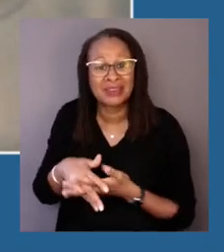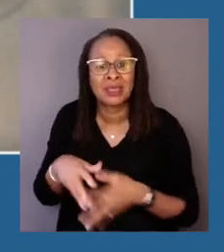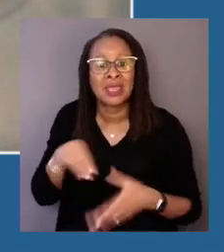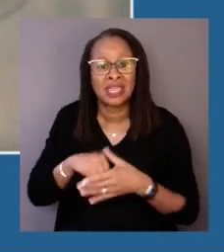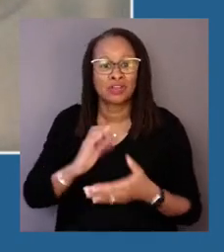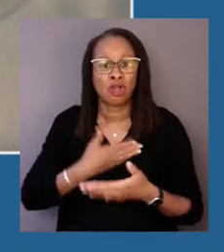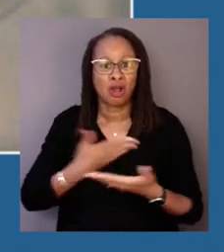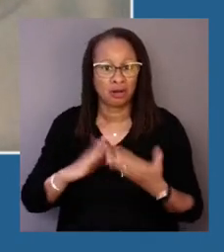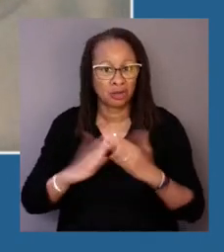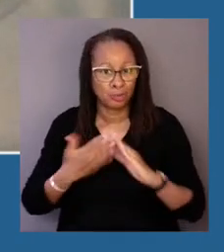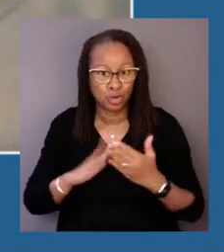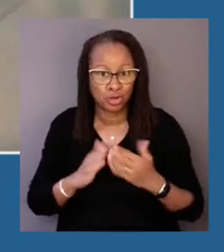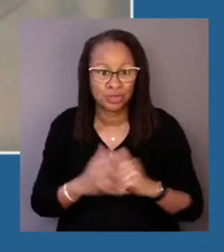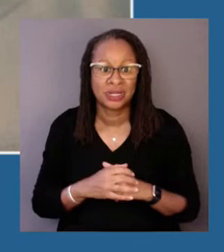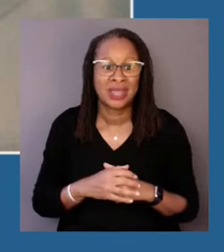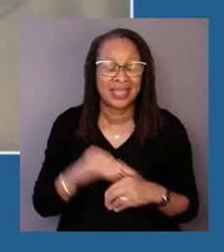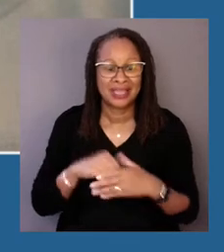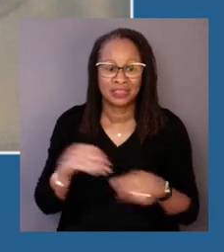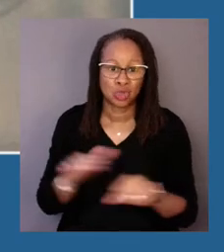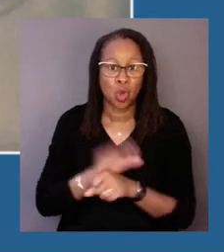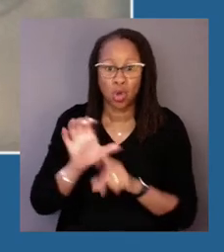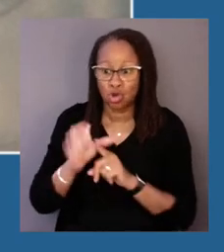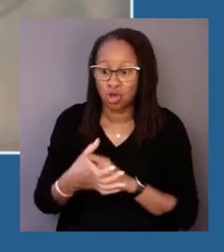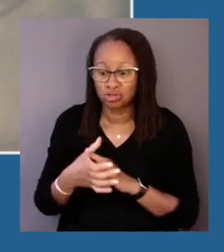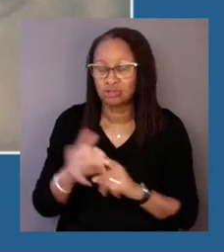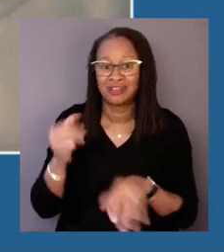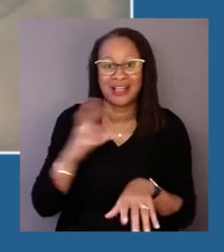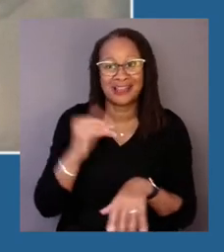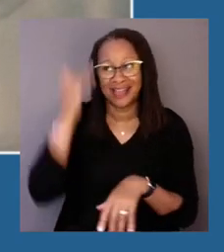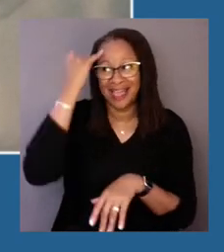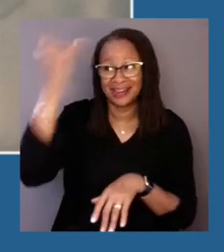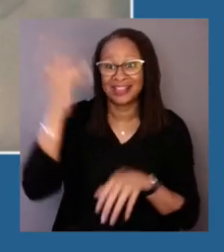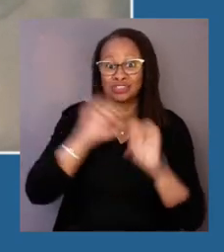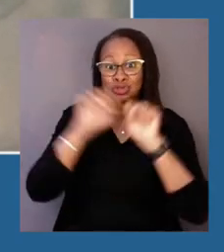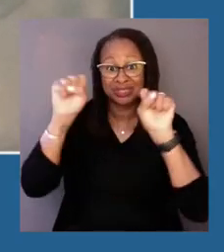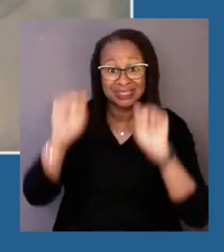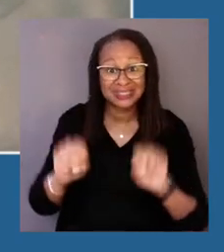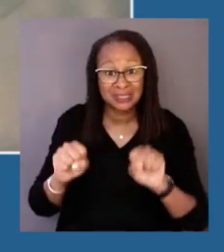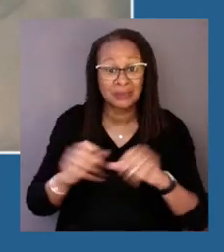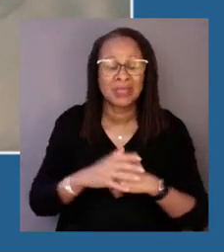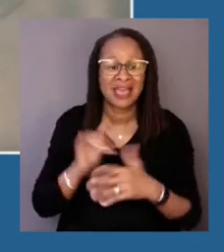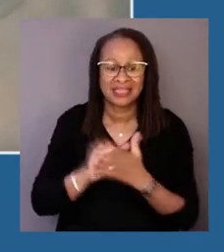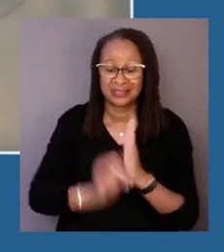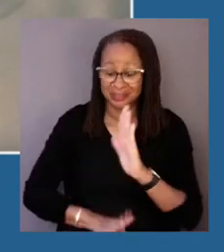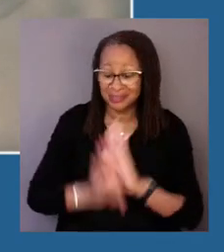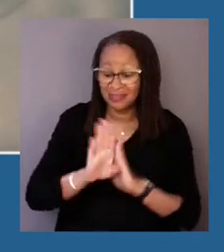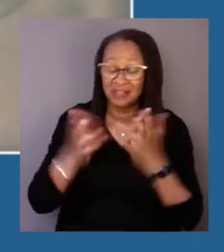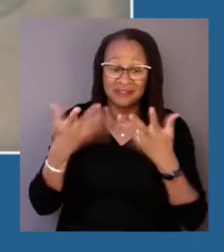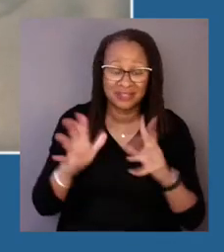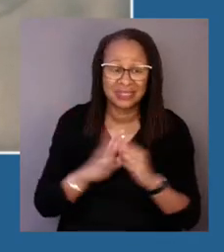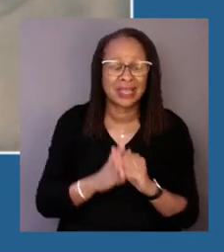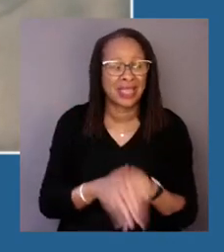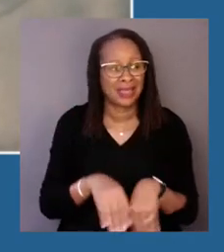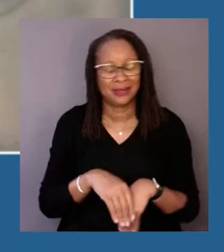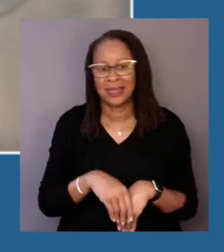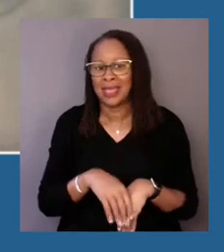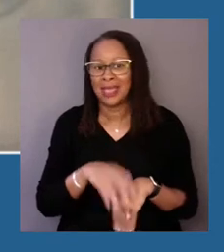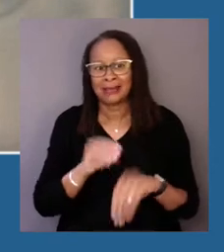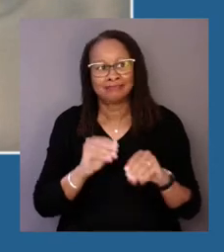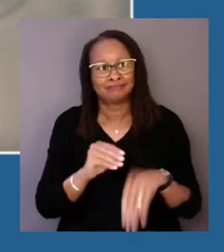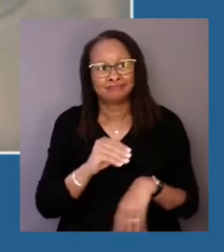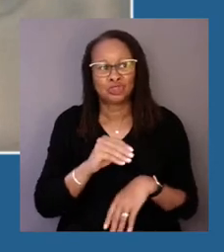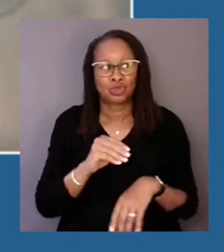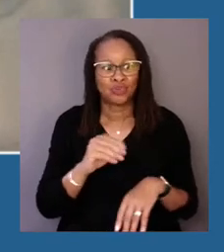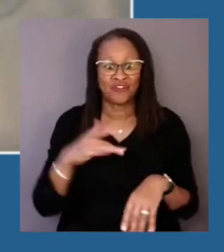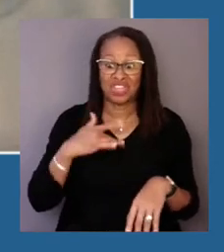it's embedded in this whole cultural and ideological system that's been developed and articulated to feel natural,